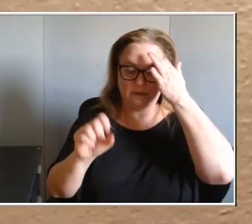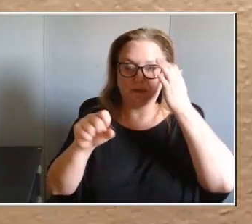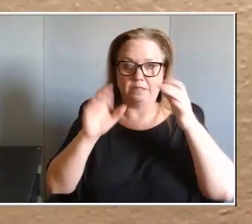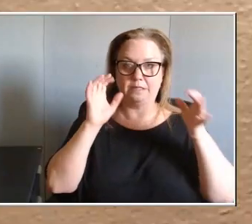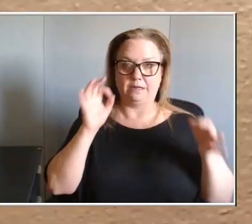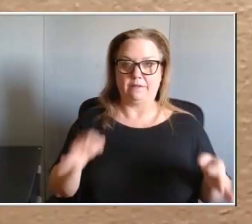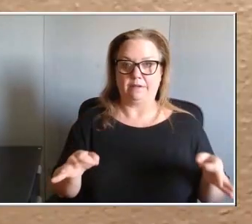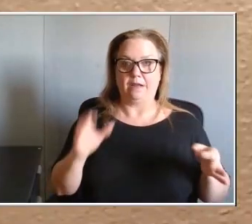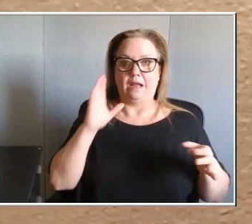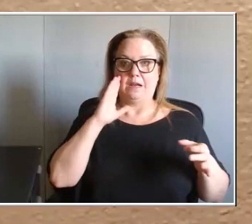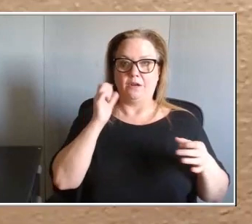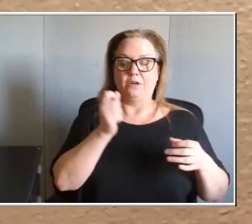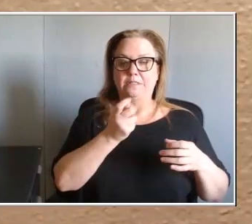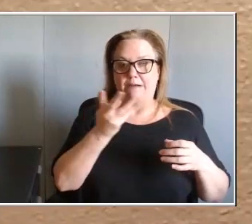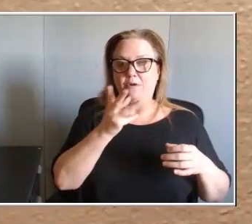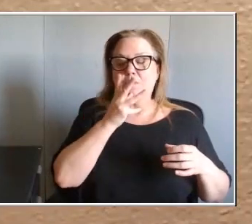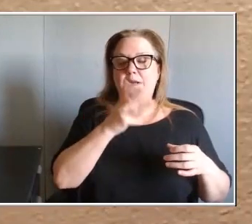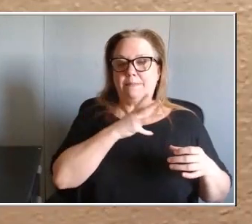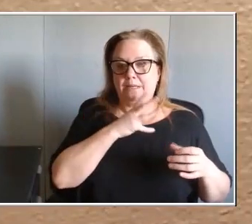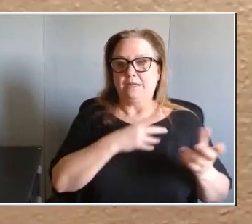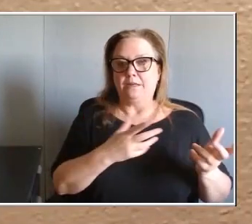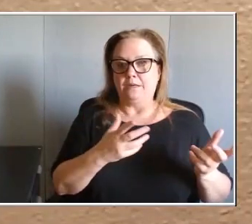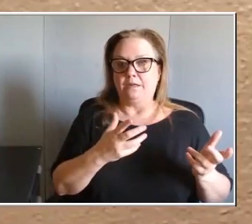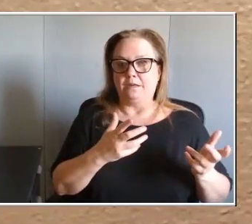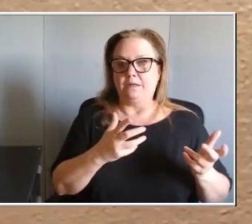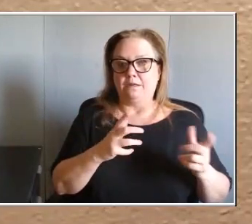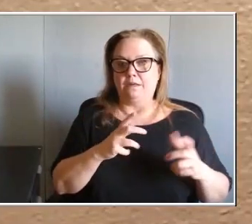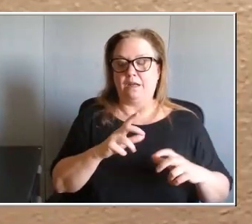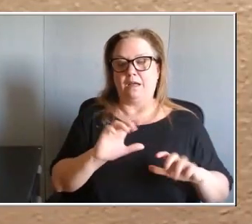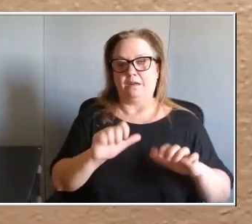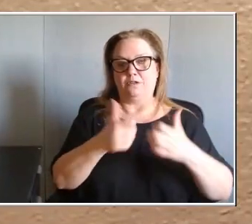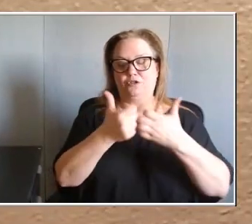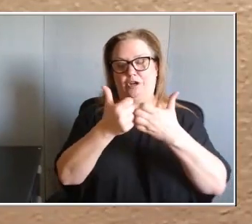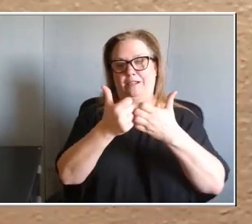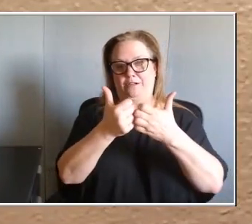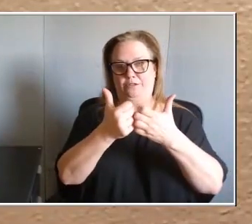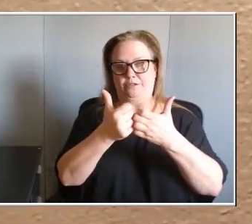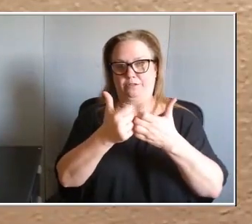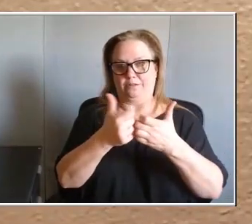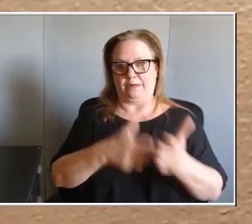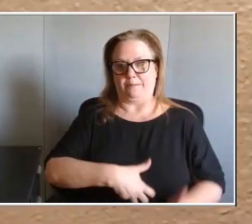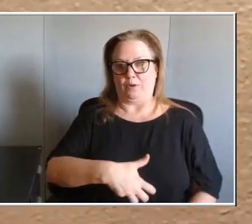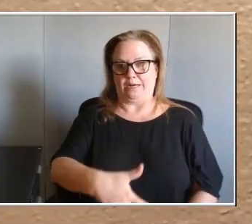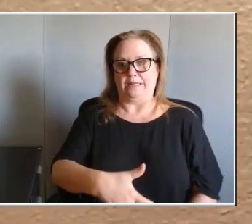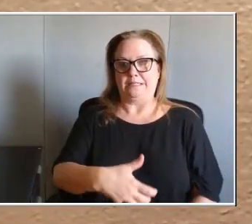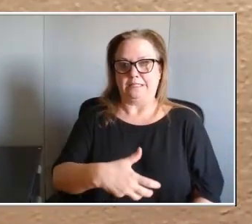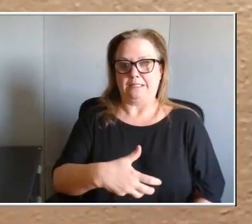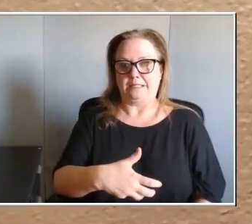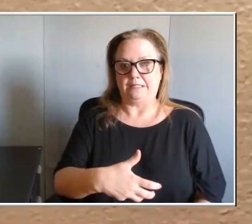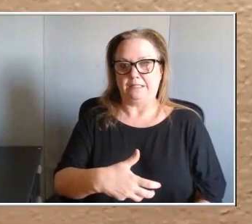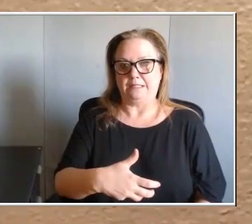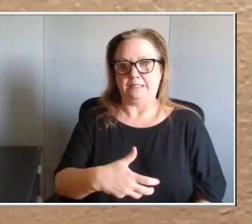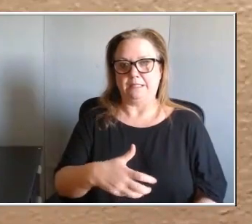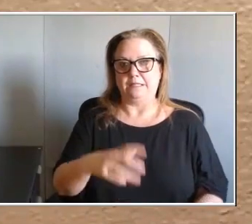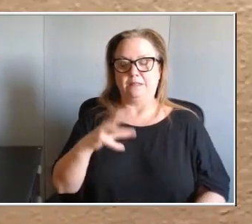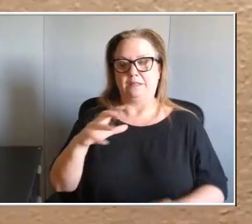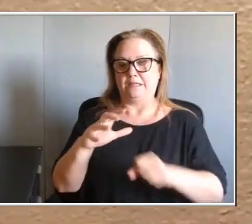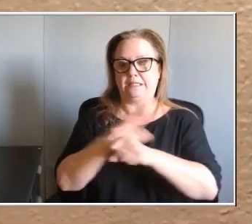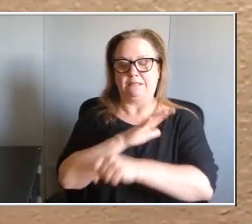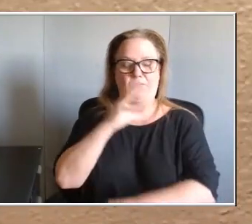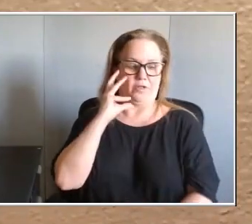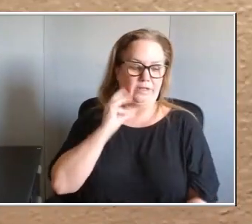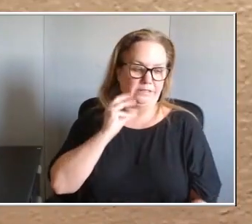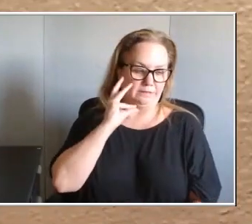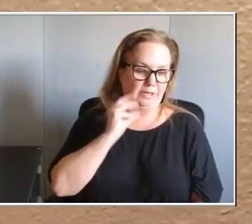I actually know a few women who have had a difficulty pregnancy and just the whole experience as a